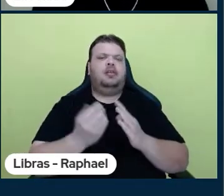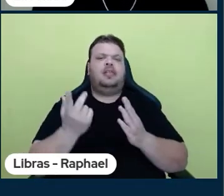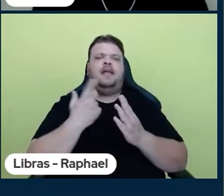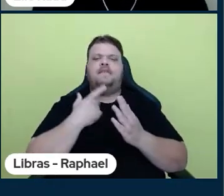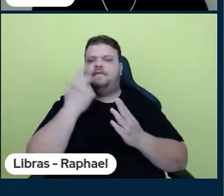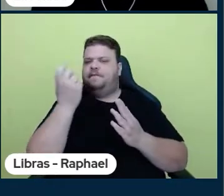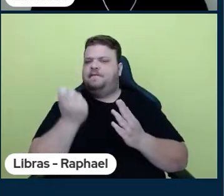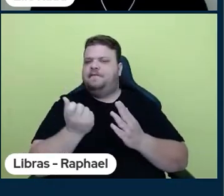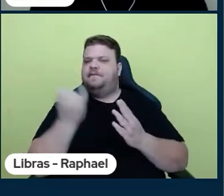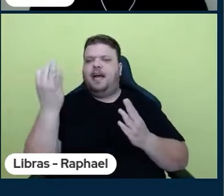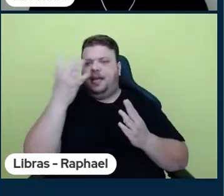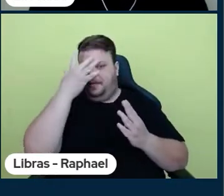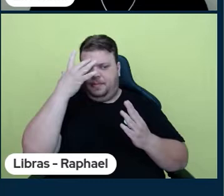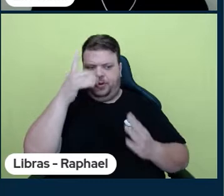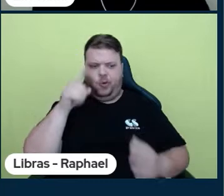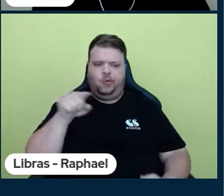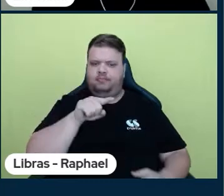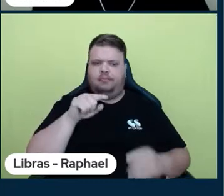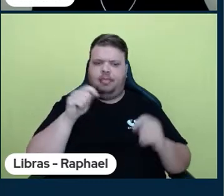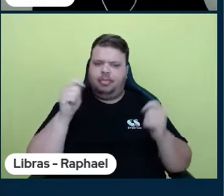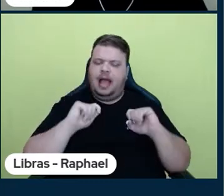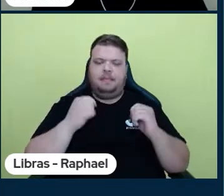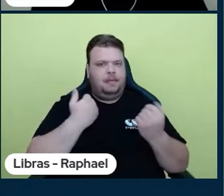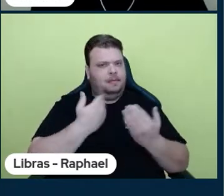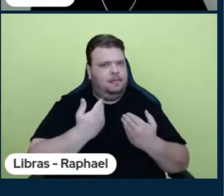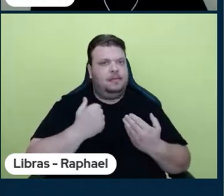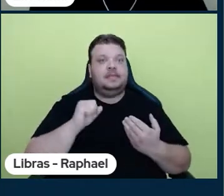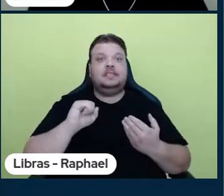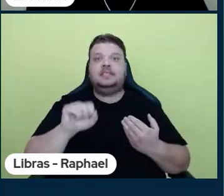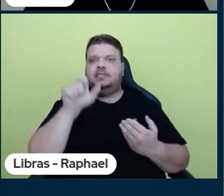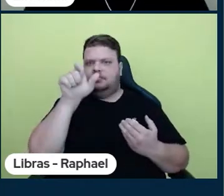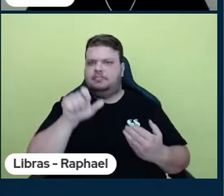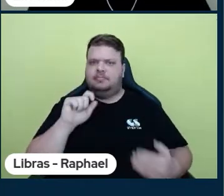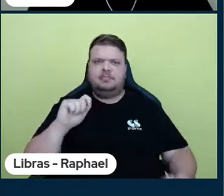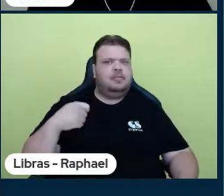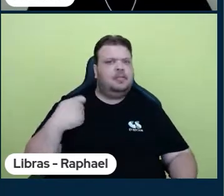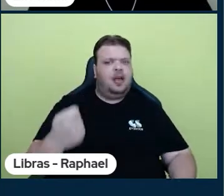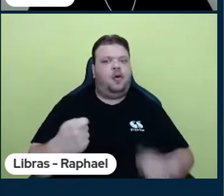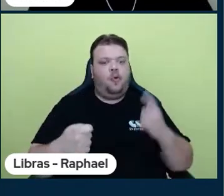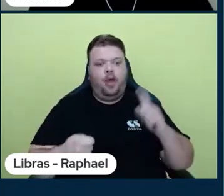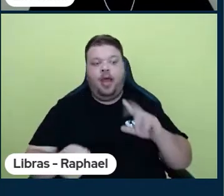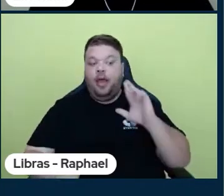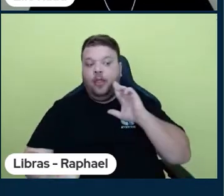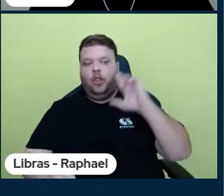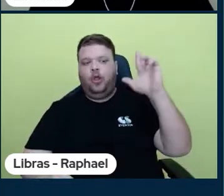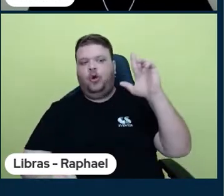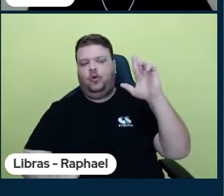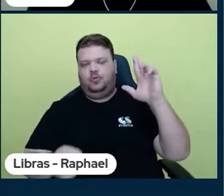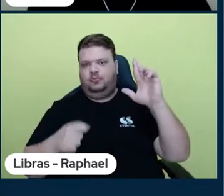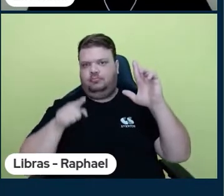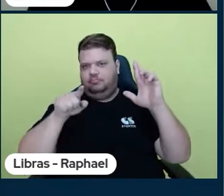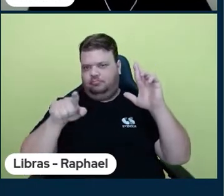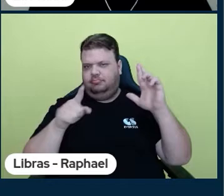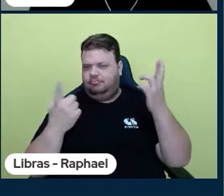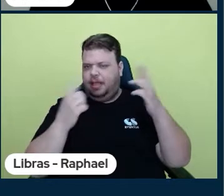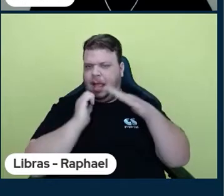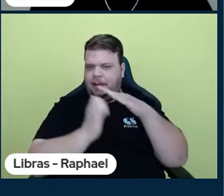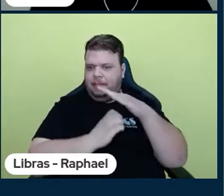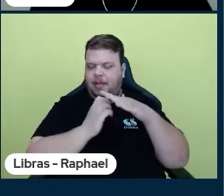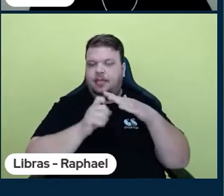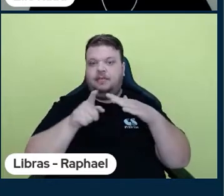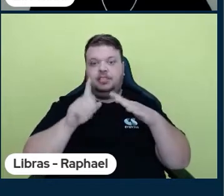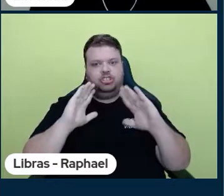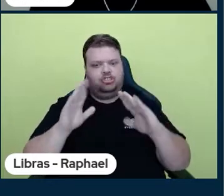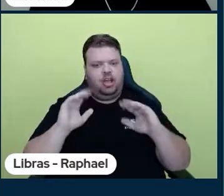so the question is, how can we make the most of SEO effort? And from another perspective, if you are